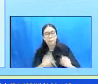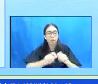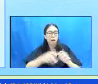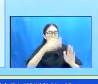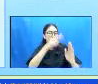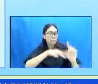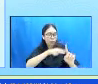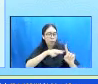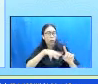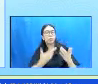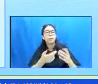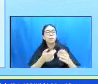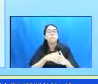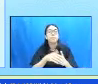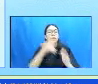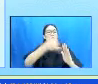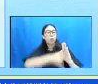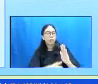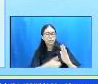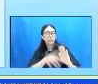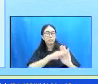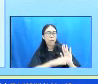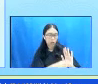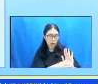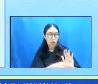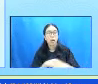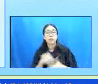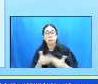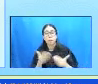policy outcome or policy impact.